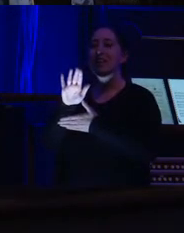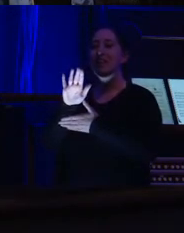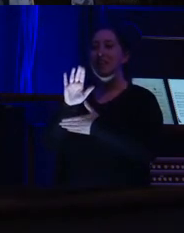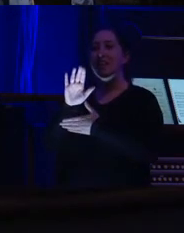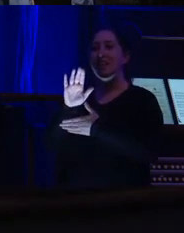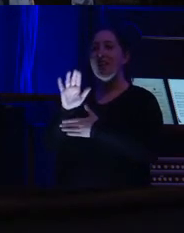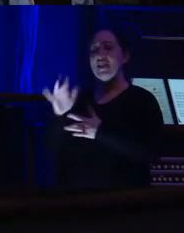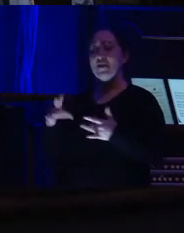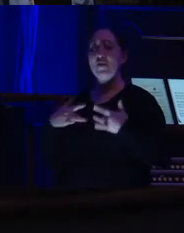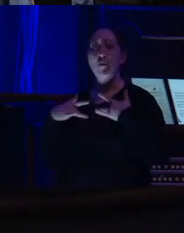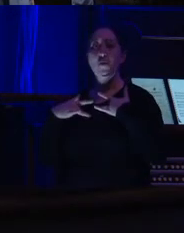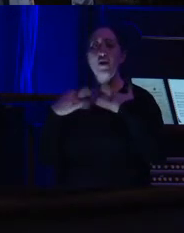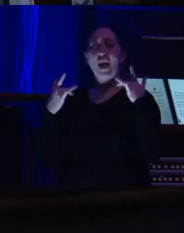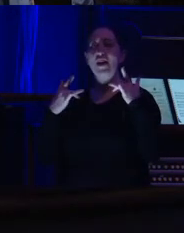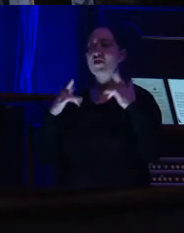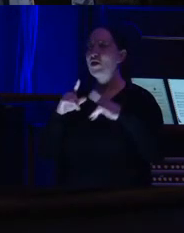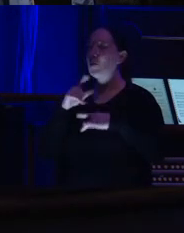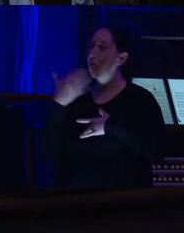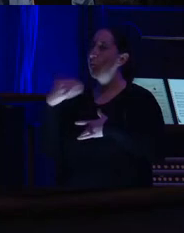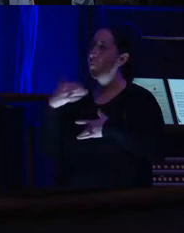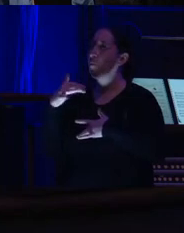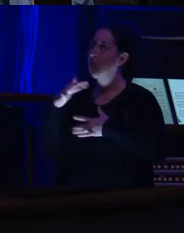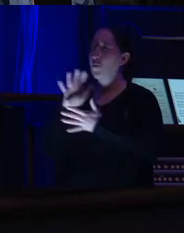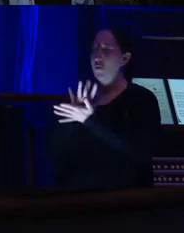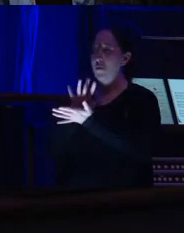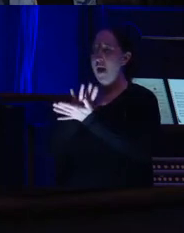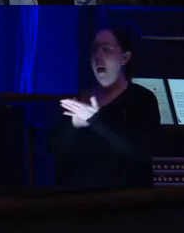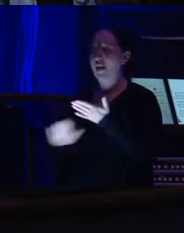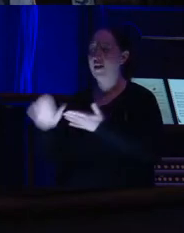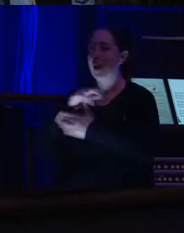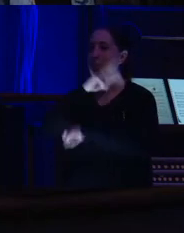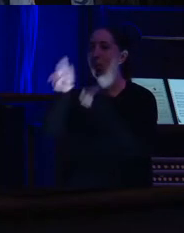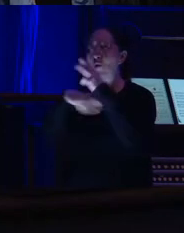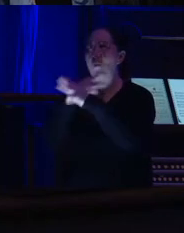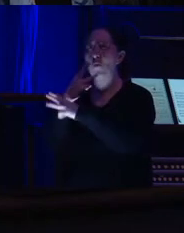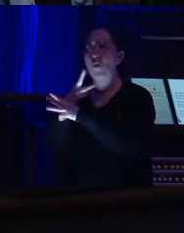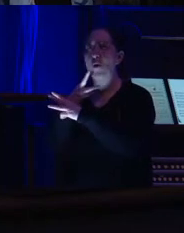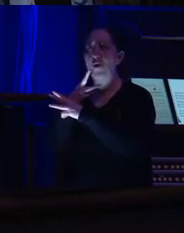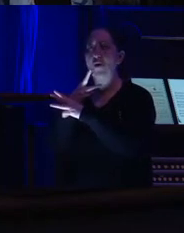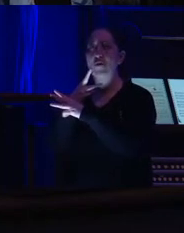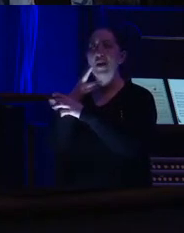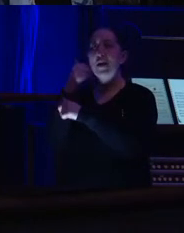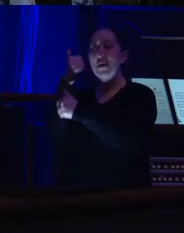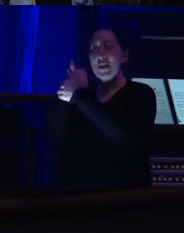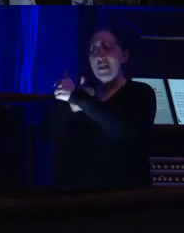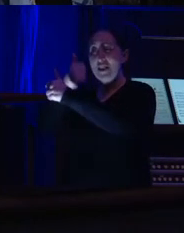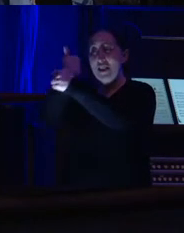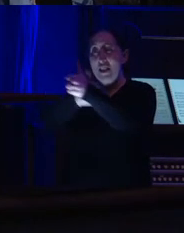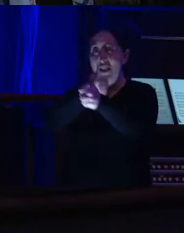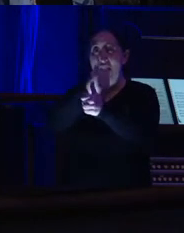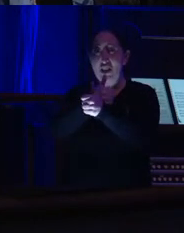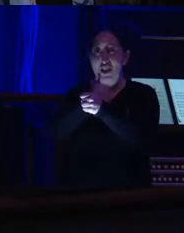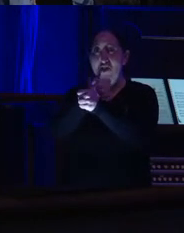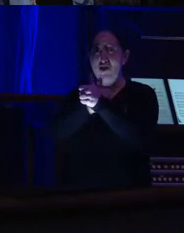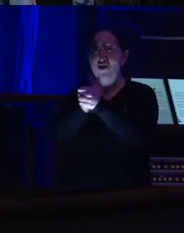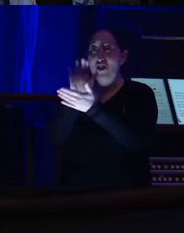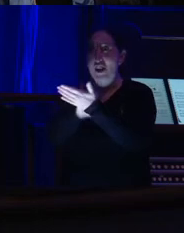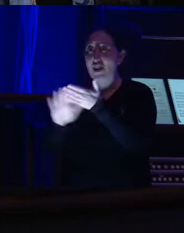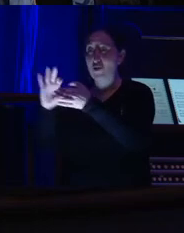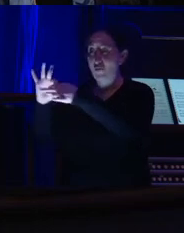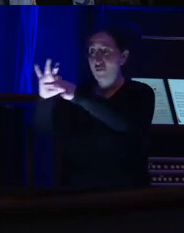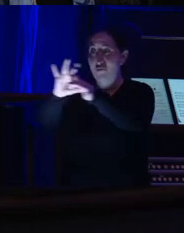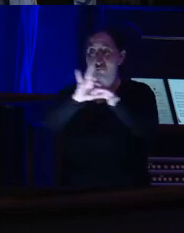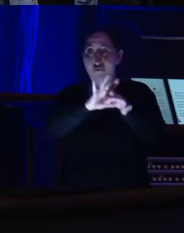meaning for the larger academic world as well, for each of its institutions' well-being